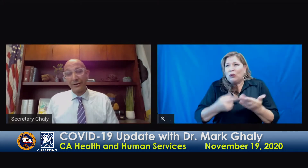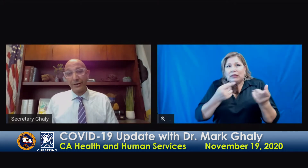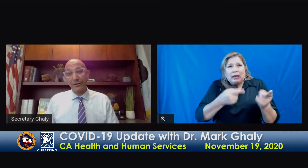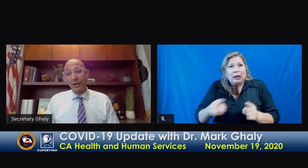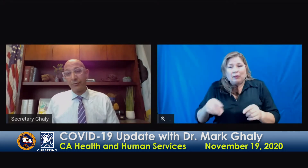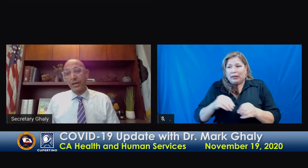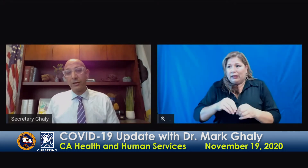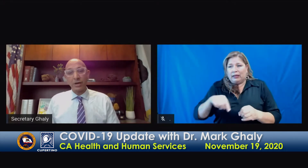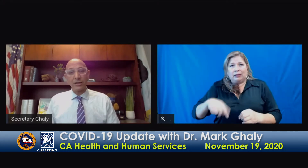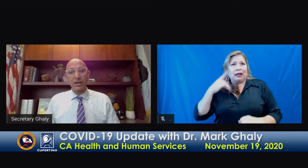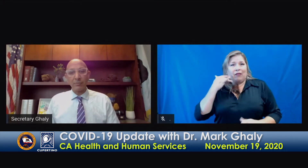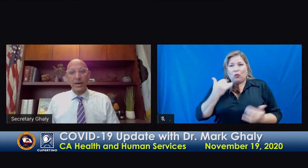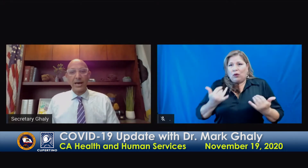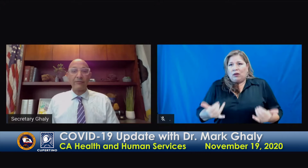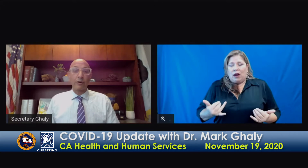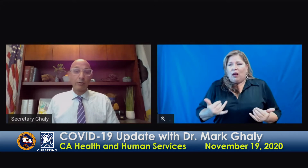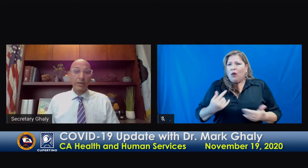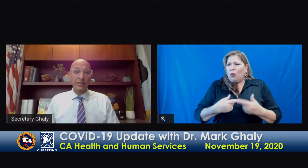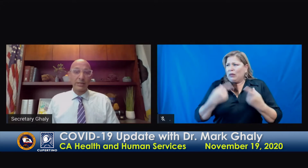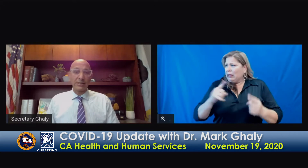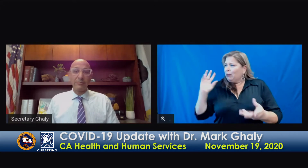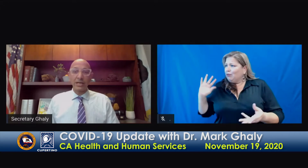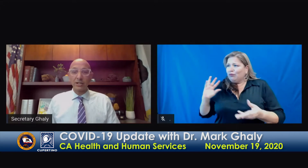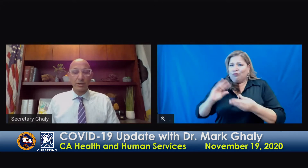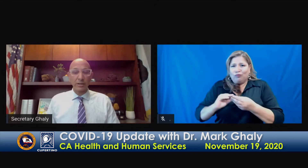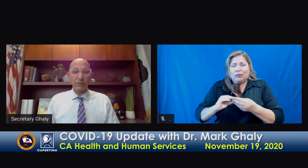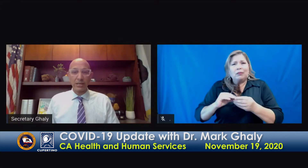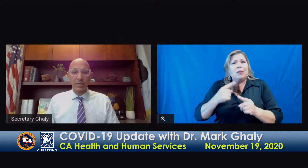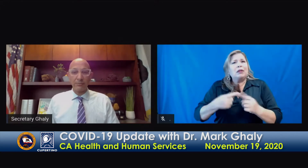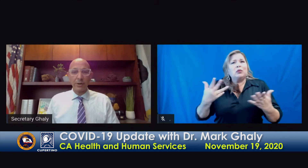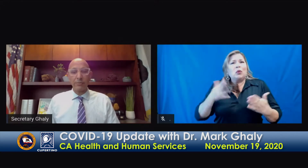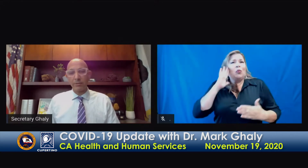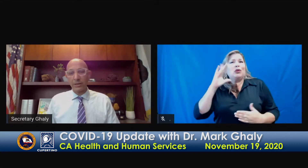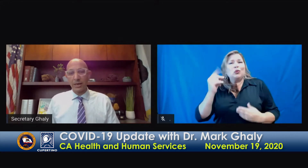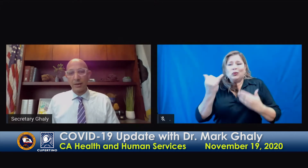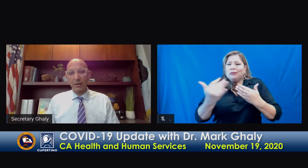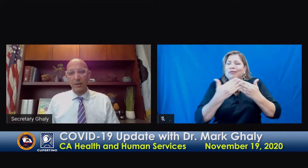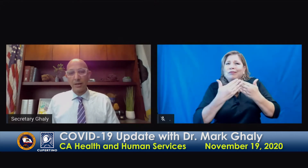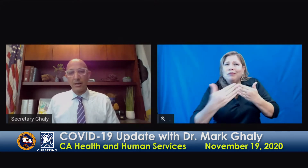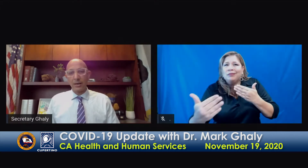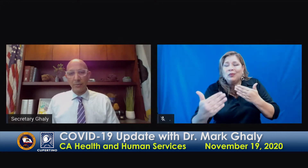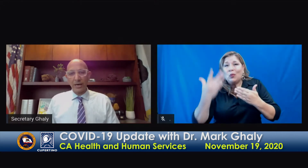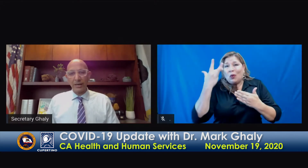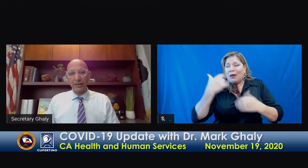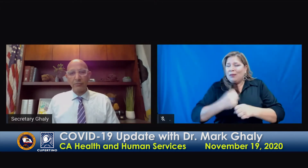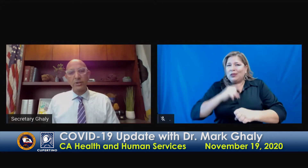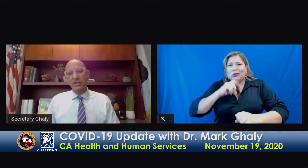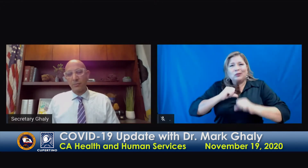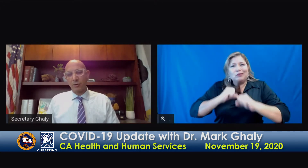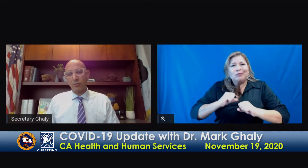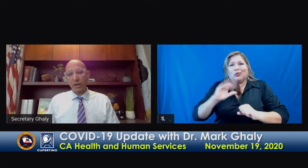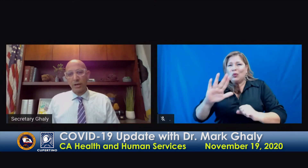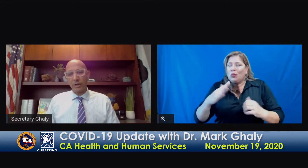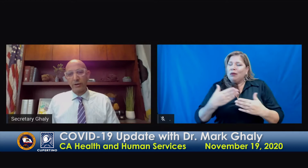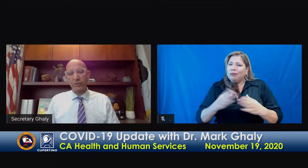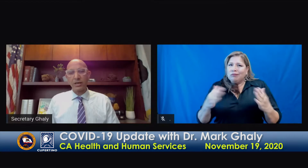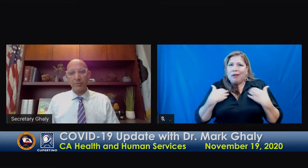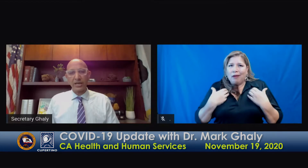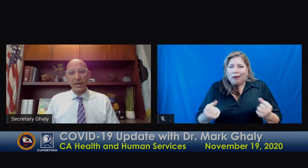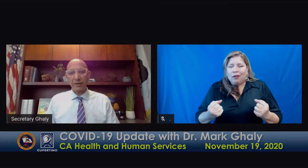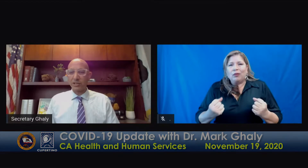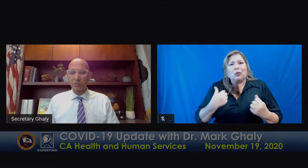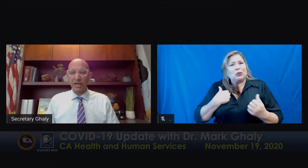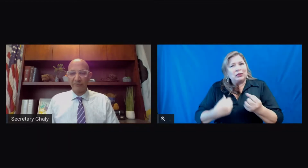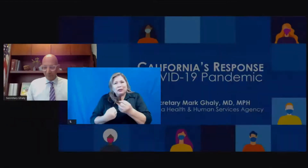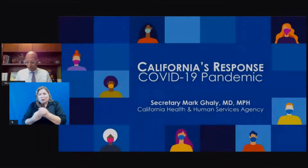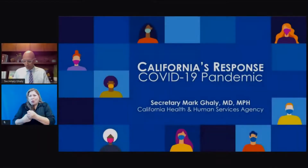we got here, and really what the path forward is to make sure that we keep our public health in mind, we support one another, and we